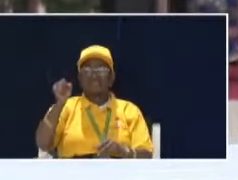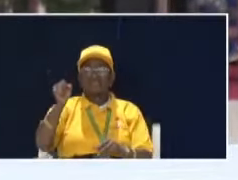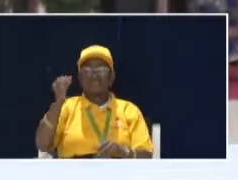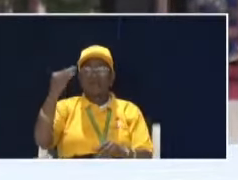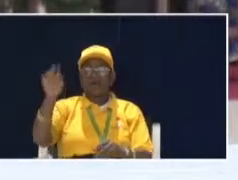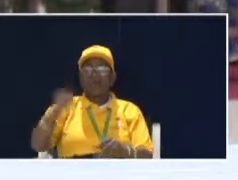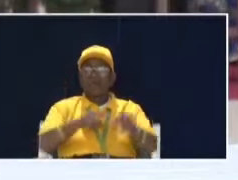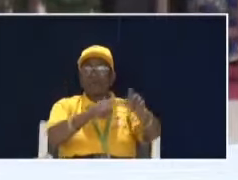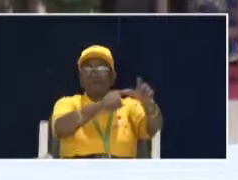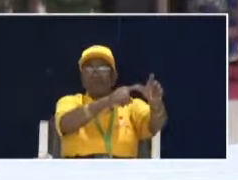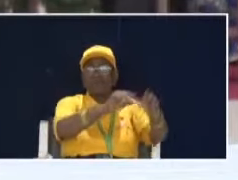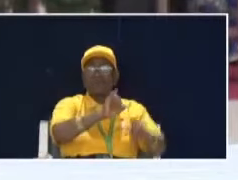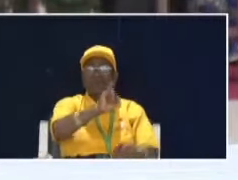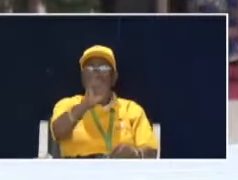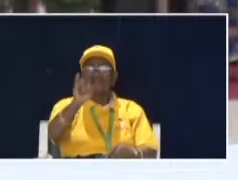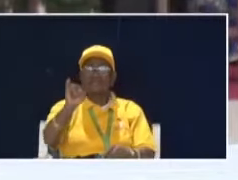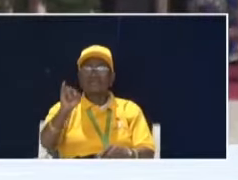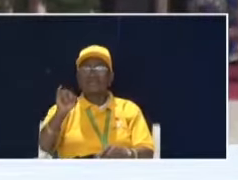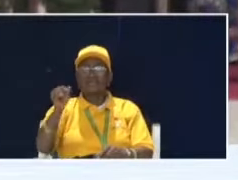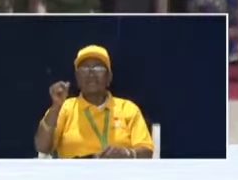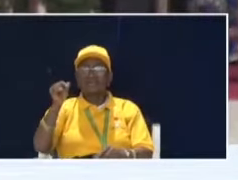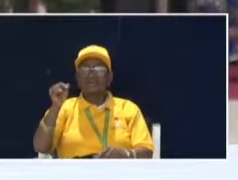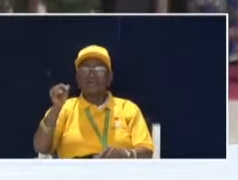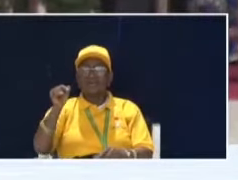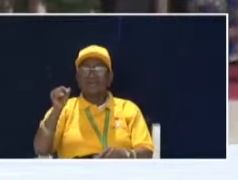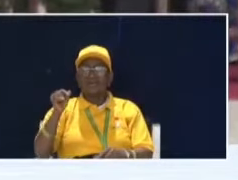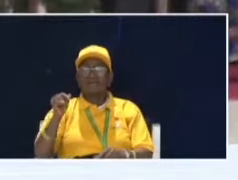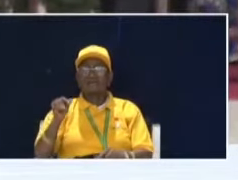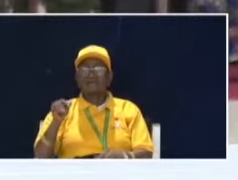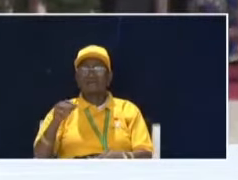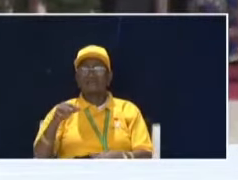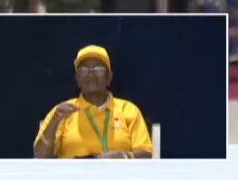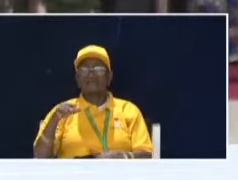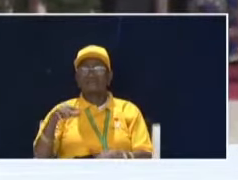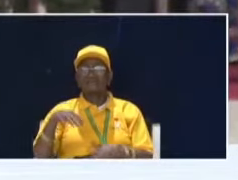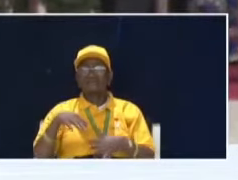of running from